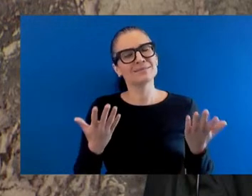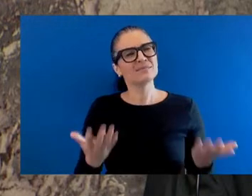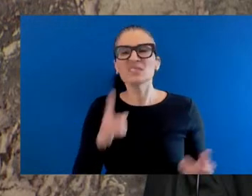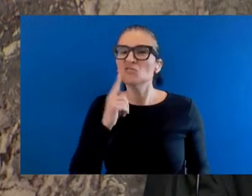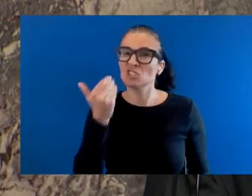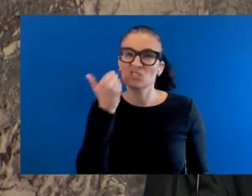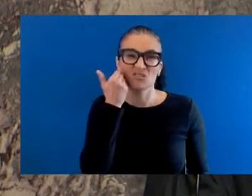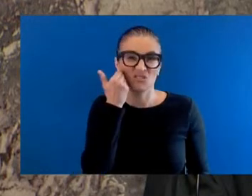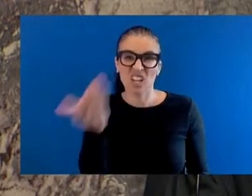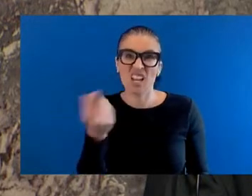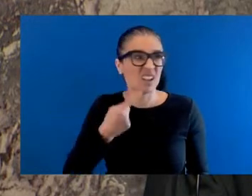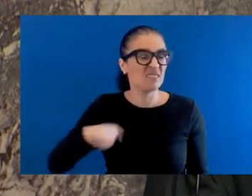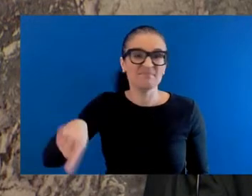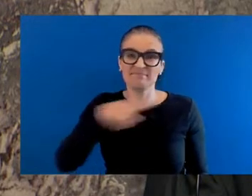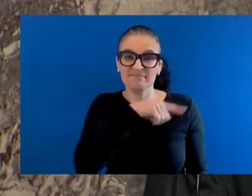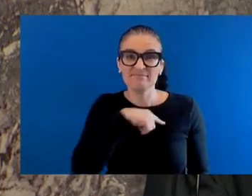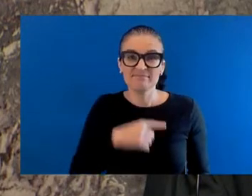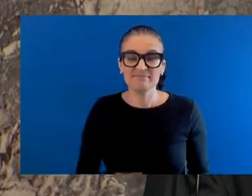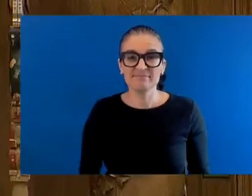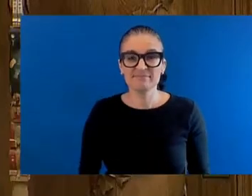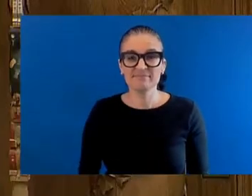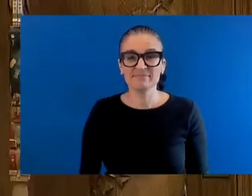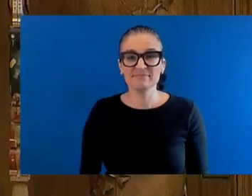for politics.